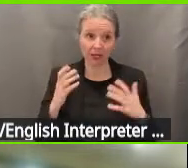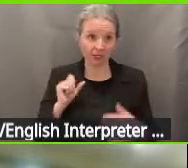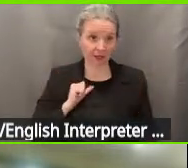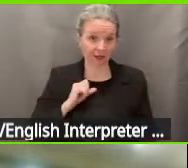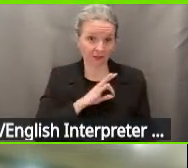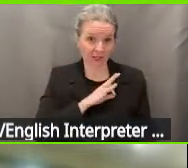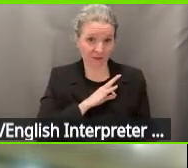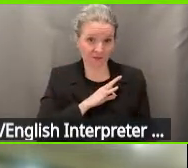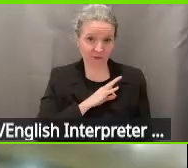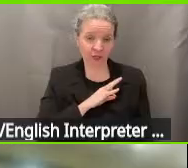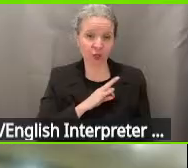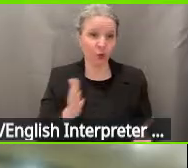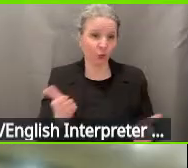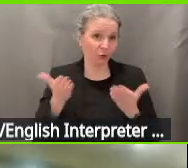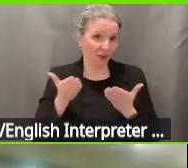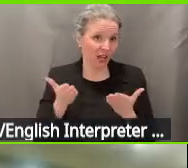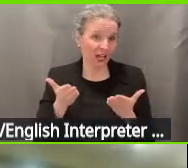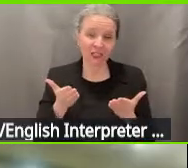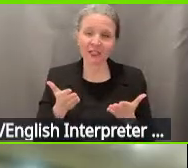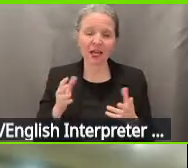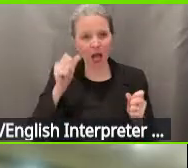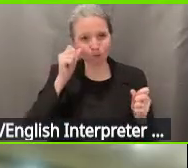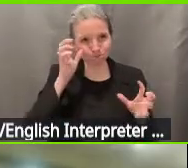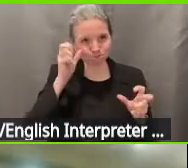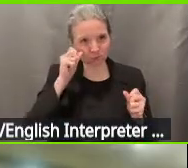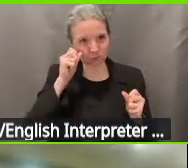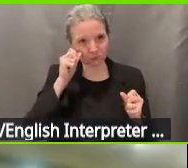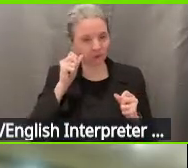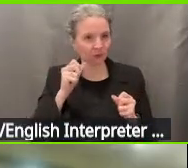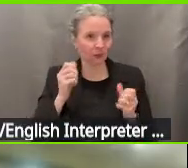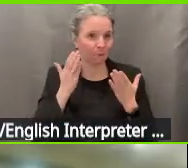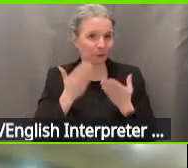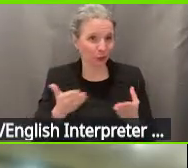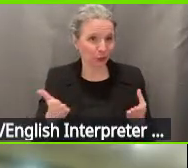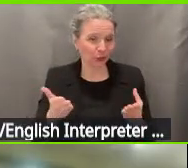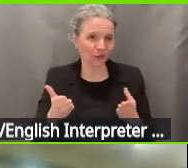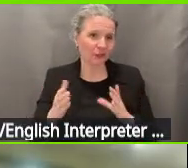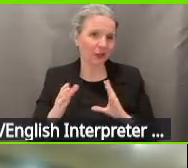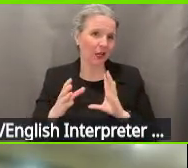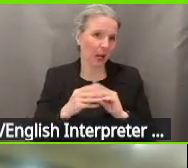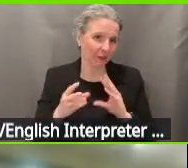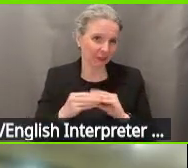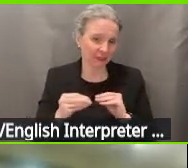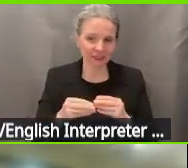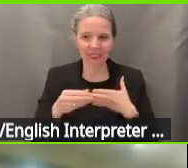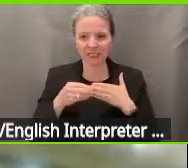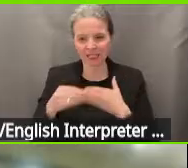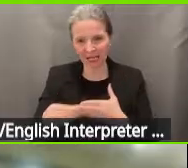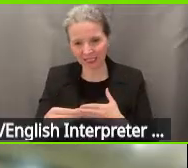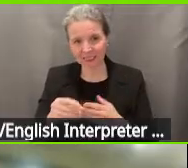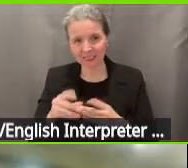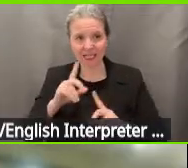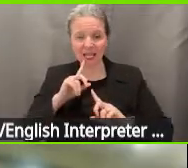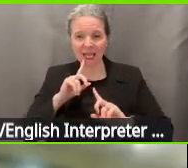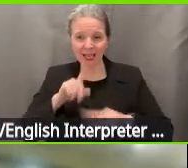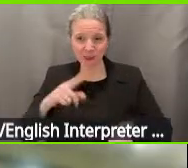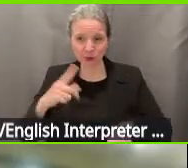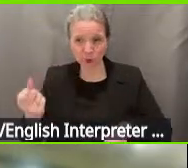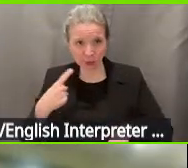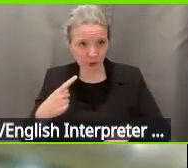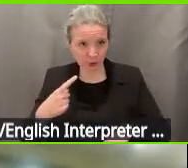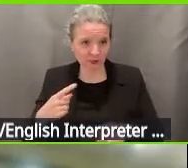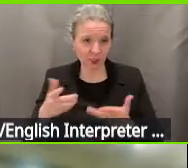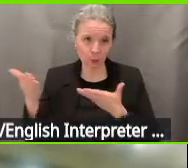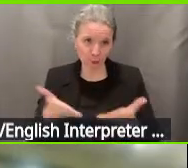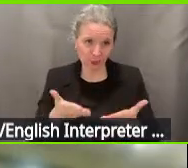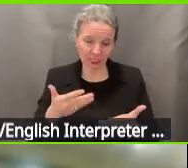staff provide just outstanding materials, commentary, guidance, answering questions, bringing